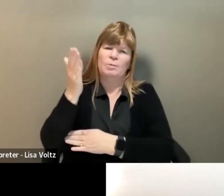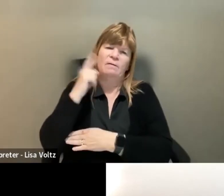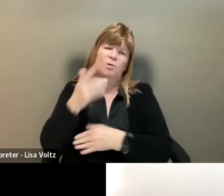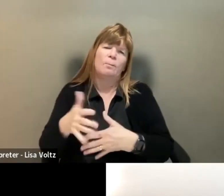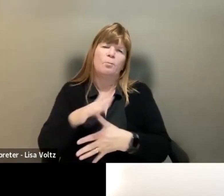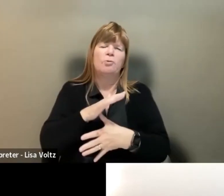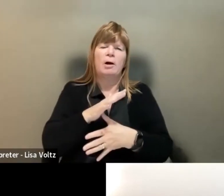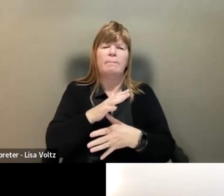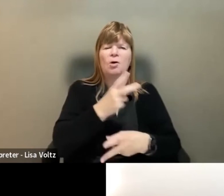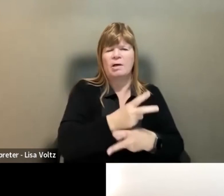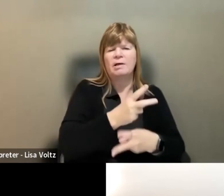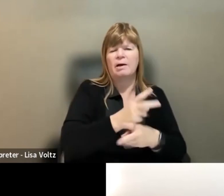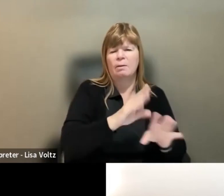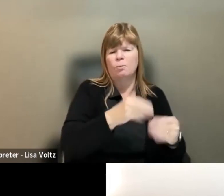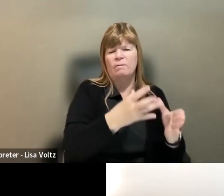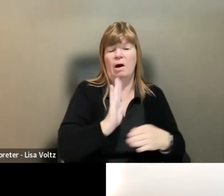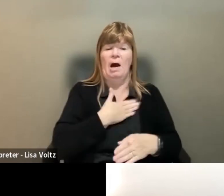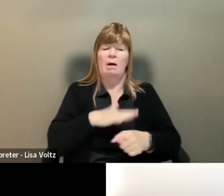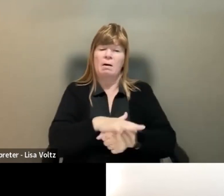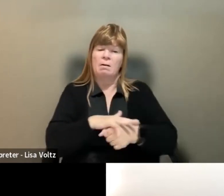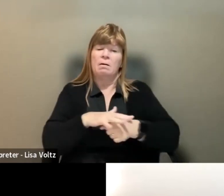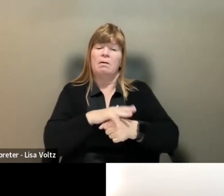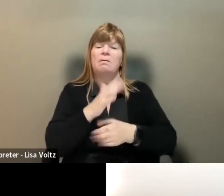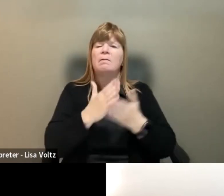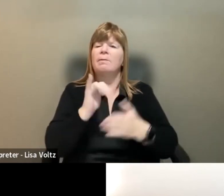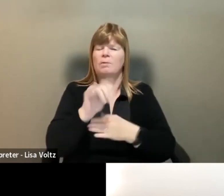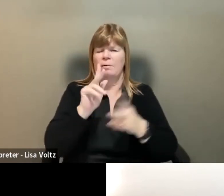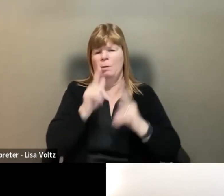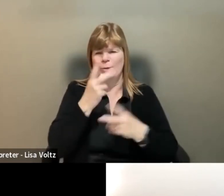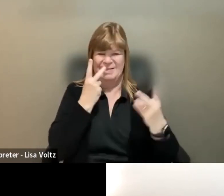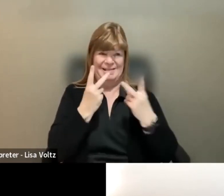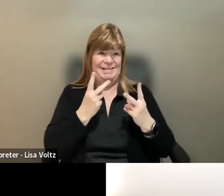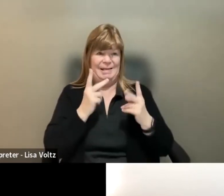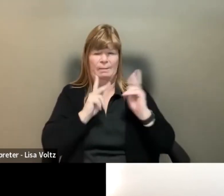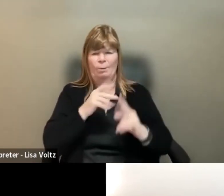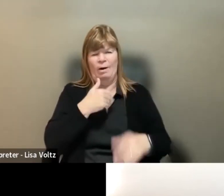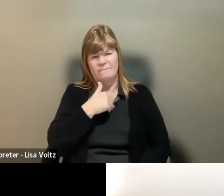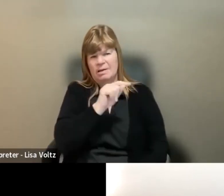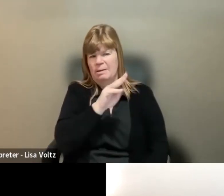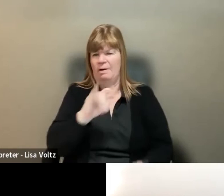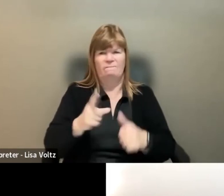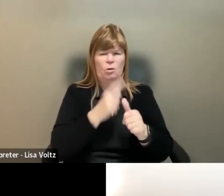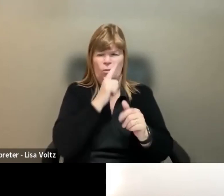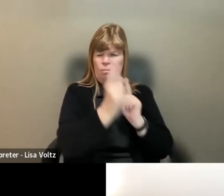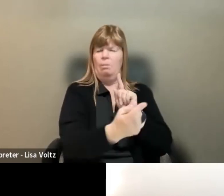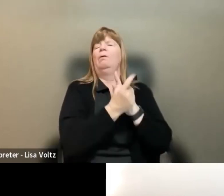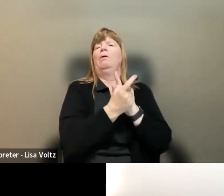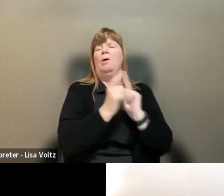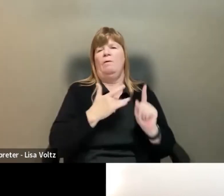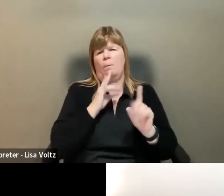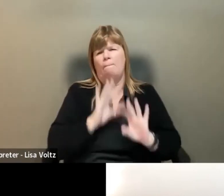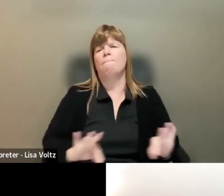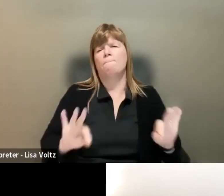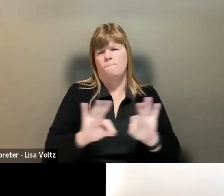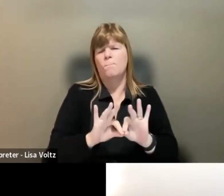which in our rural region are some of the people that see individuals with TBI first. So we felt it was really important to